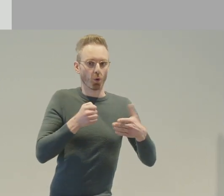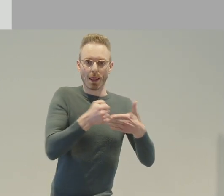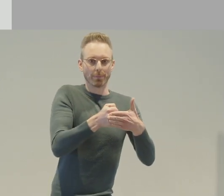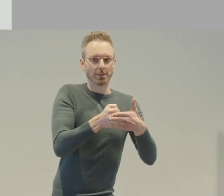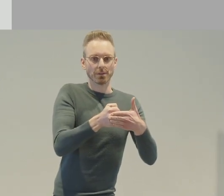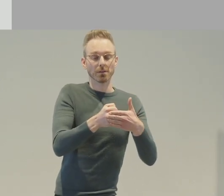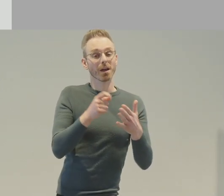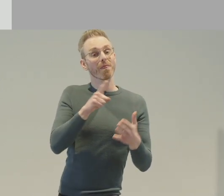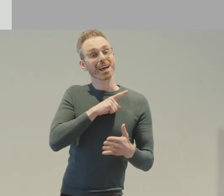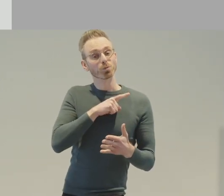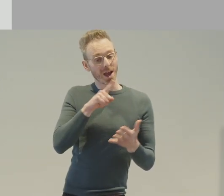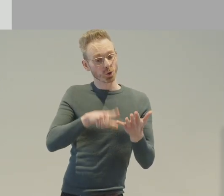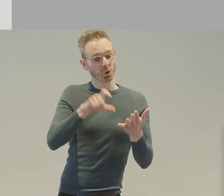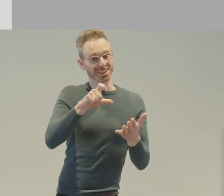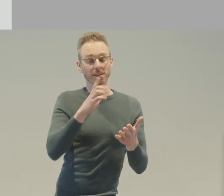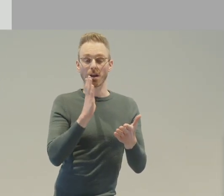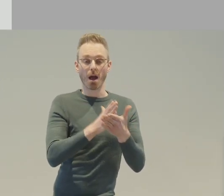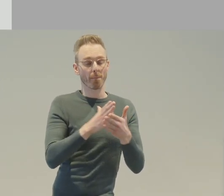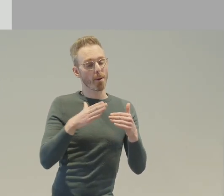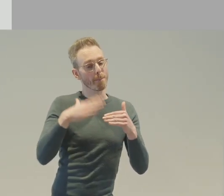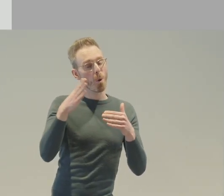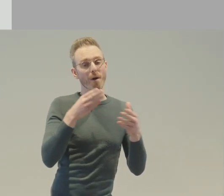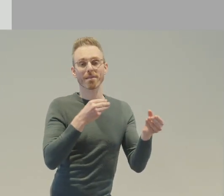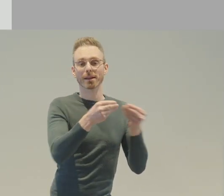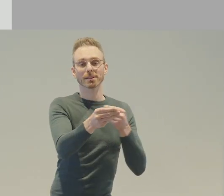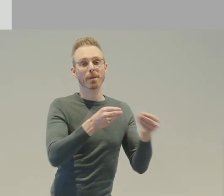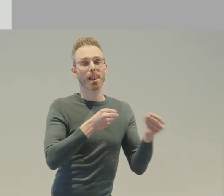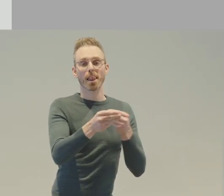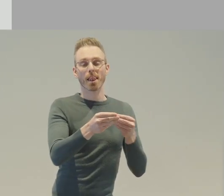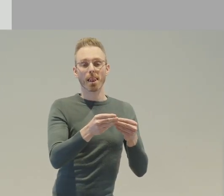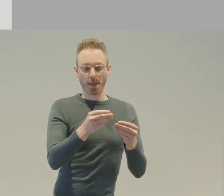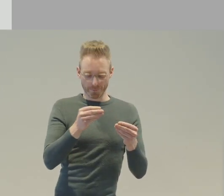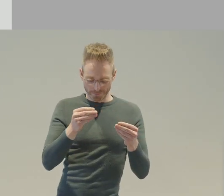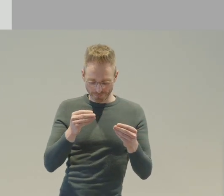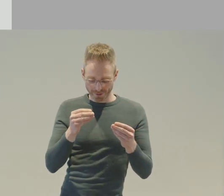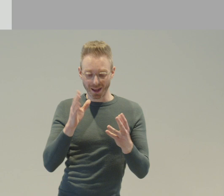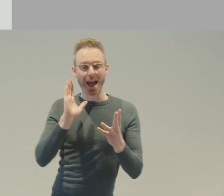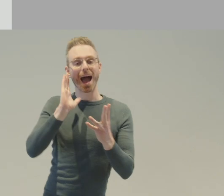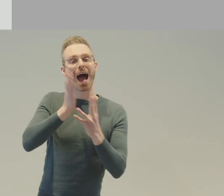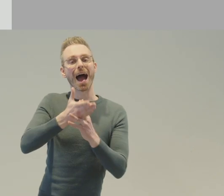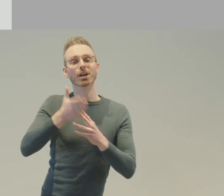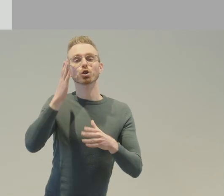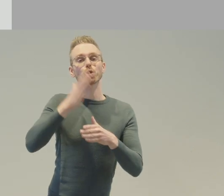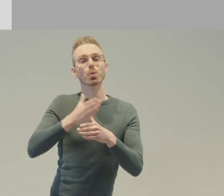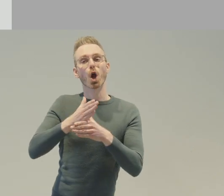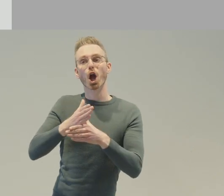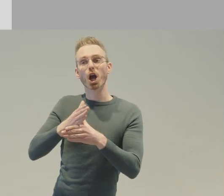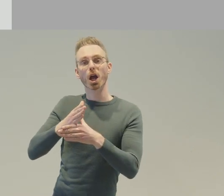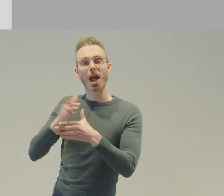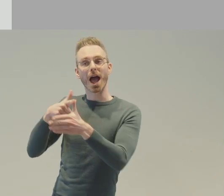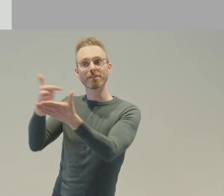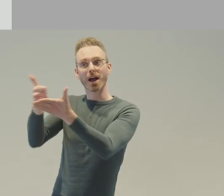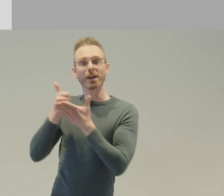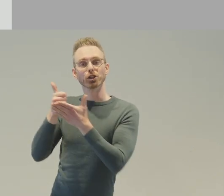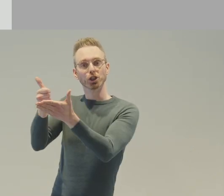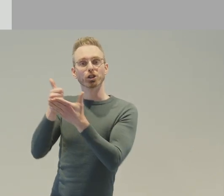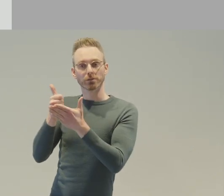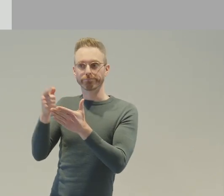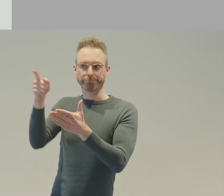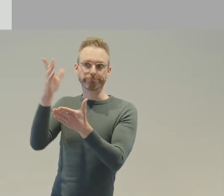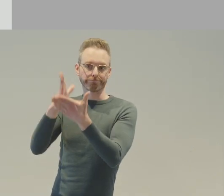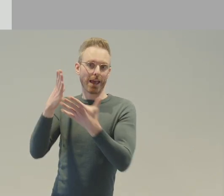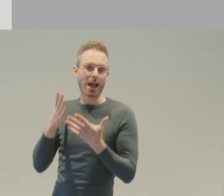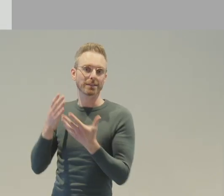being more flexible. Access to work advisors will not blink if someone is on universal credit because it's designed that somebody can